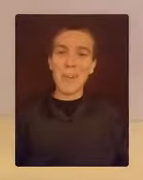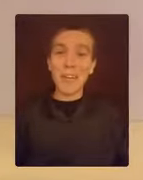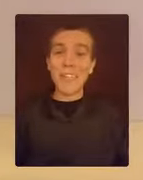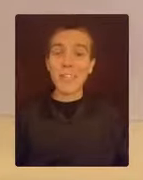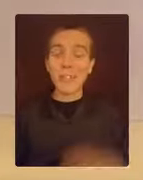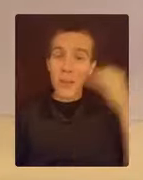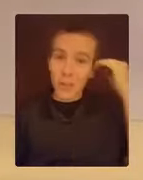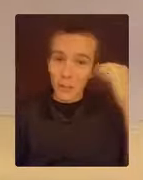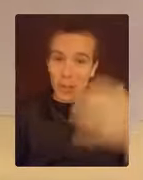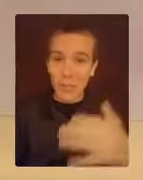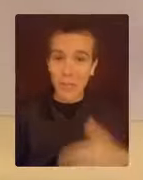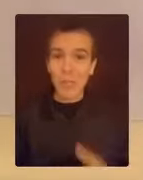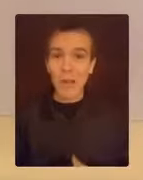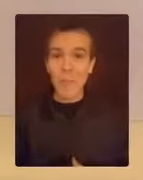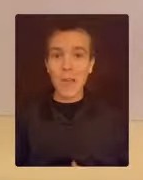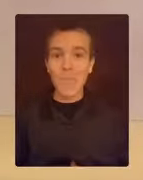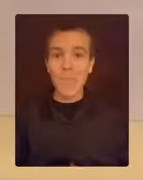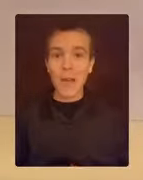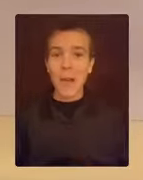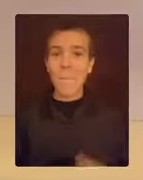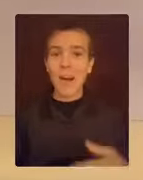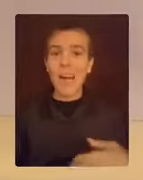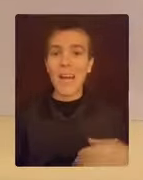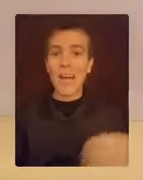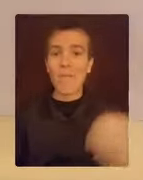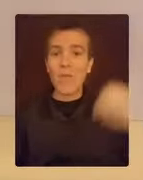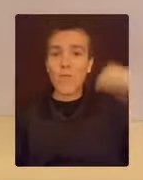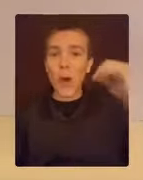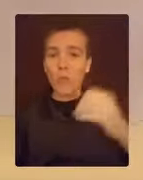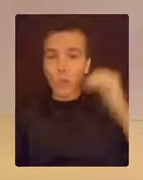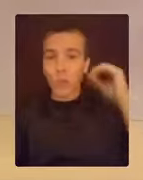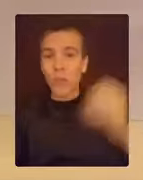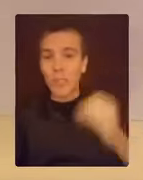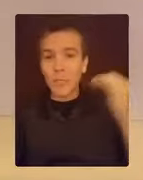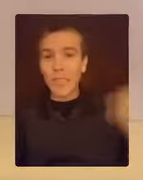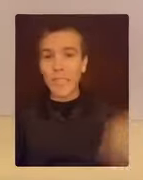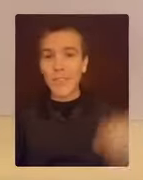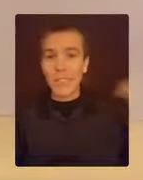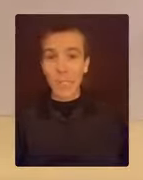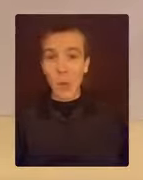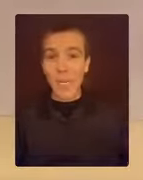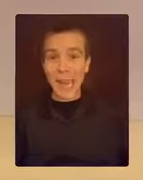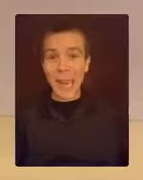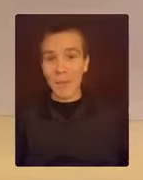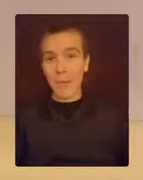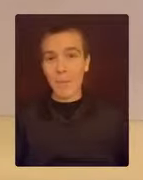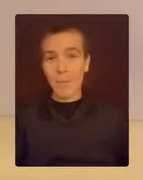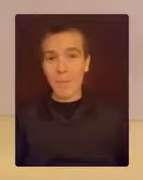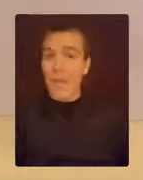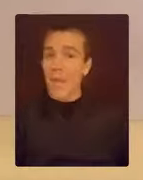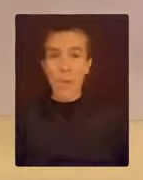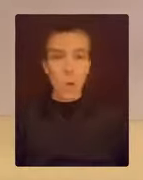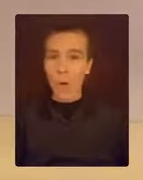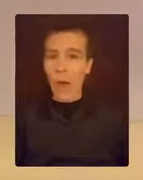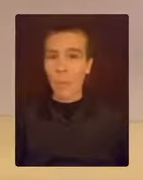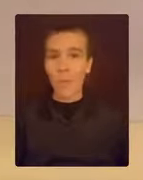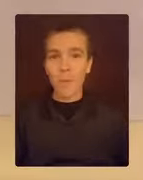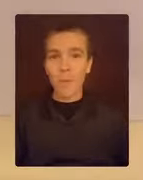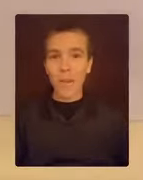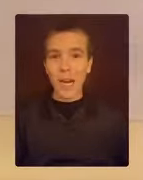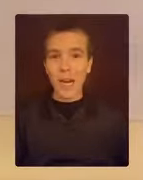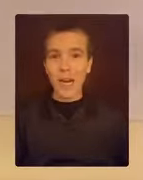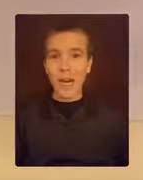well, because you'll tell the dream to do something. But if you don't truly believe it's going to happen, it won't